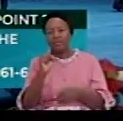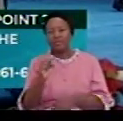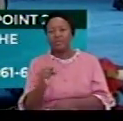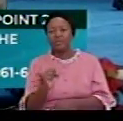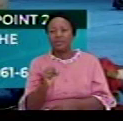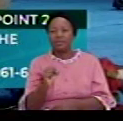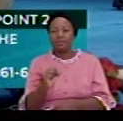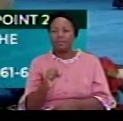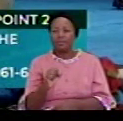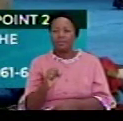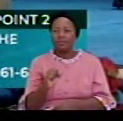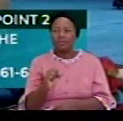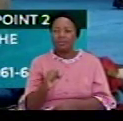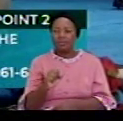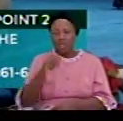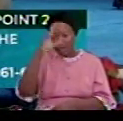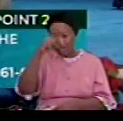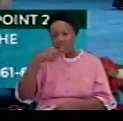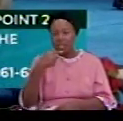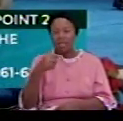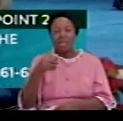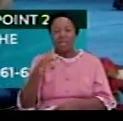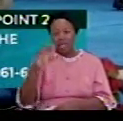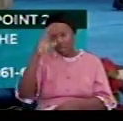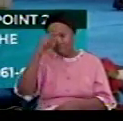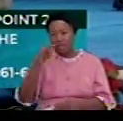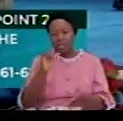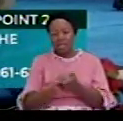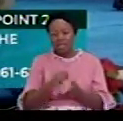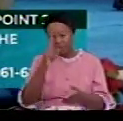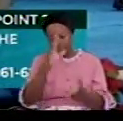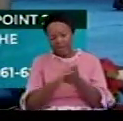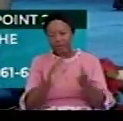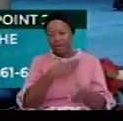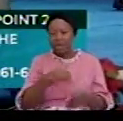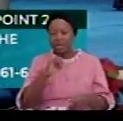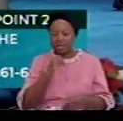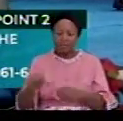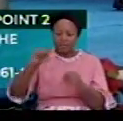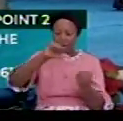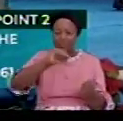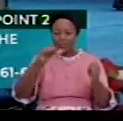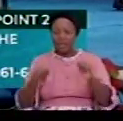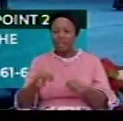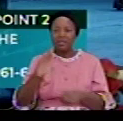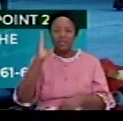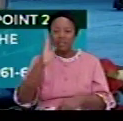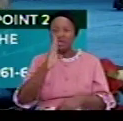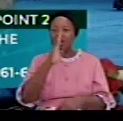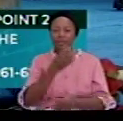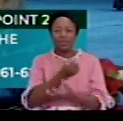It says, he that believeth and is baptized shall be saved.